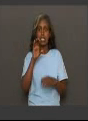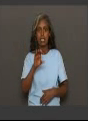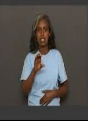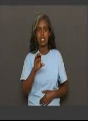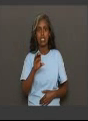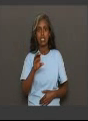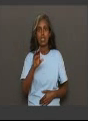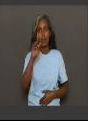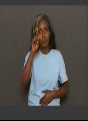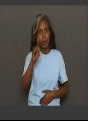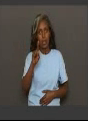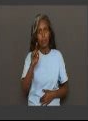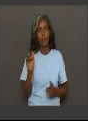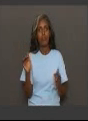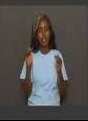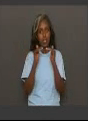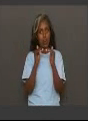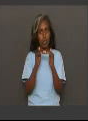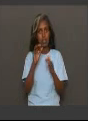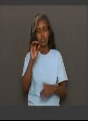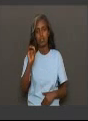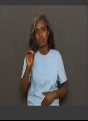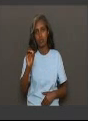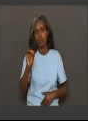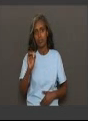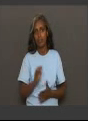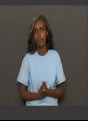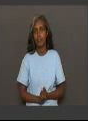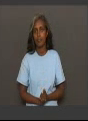plus c prime equals 0.